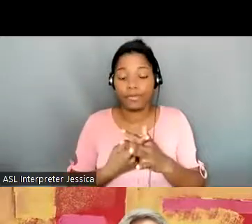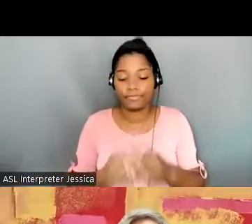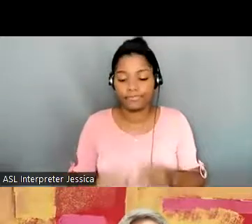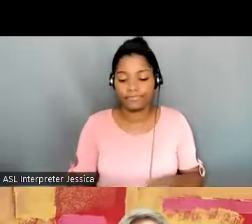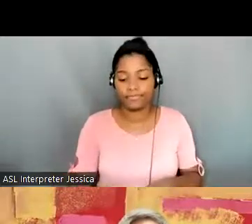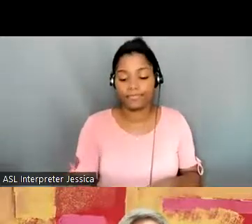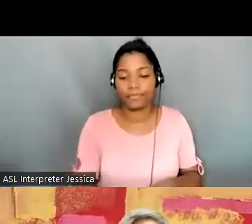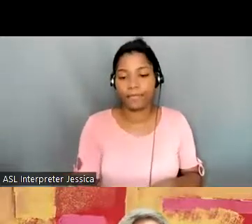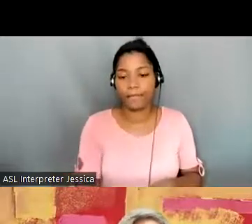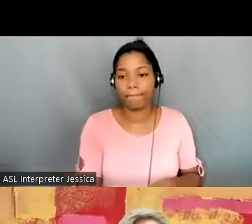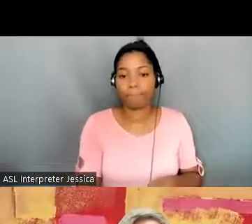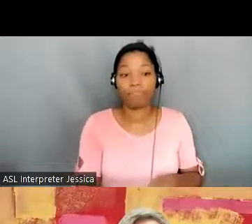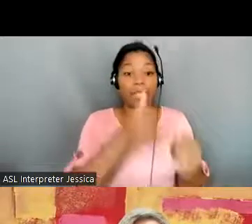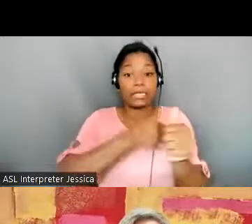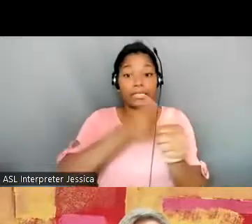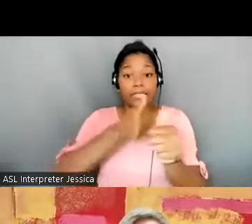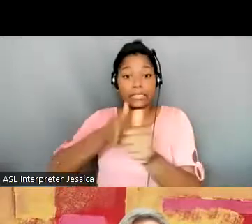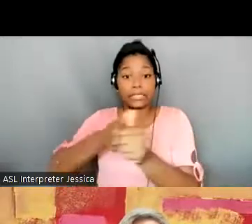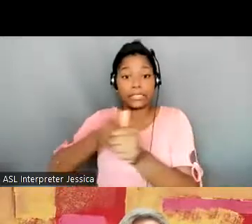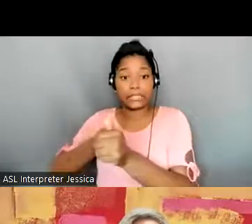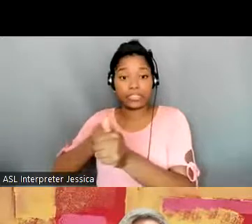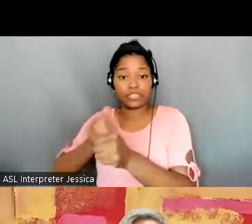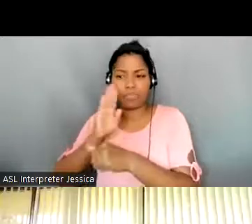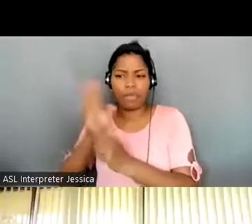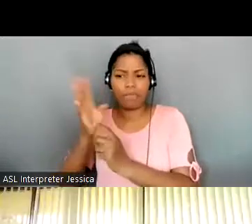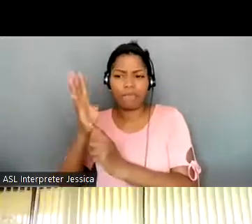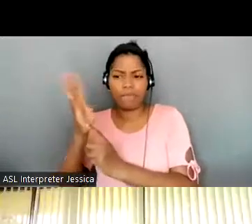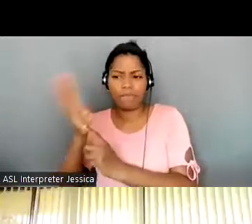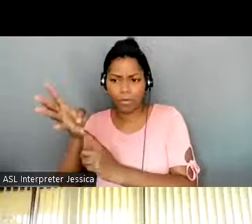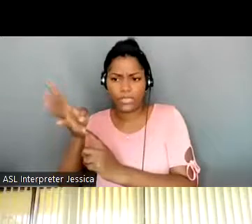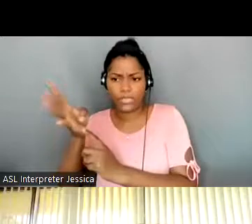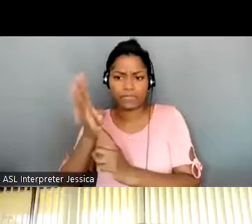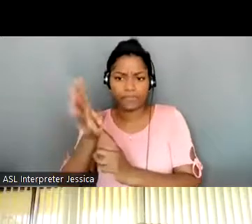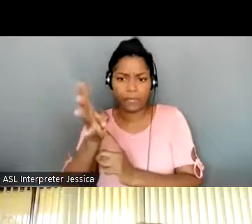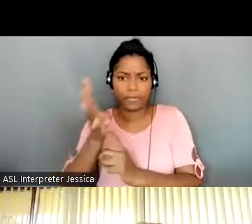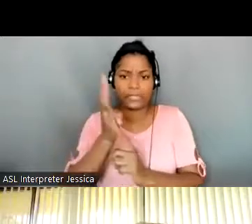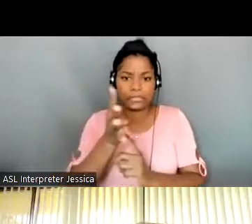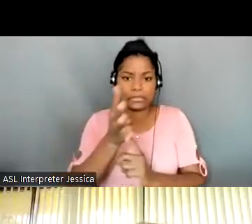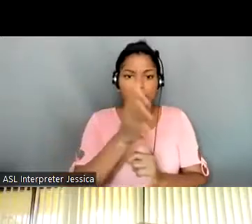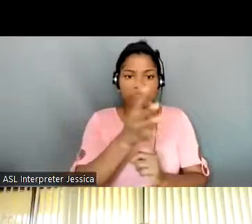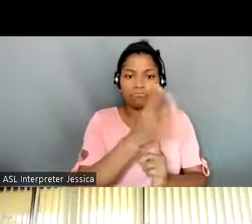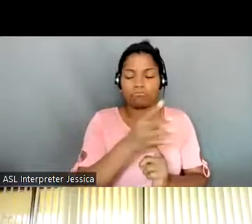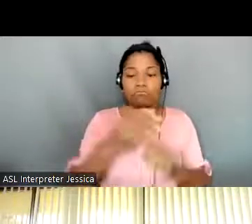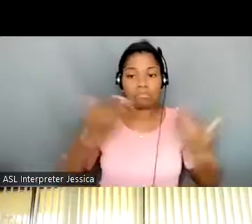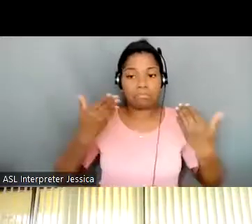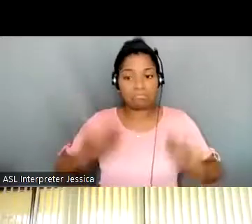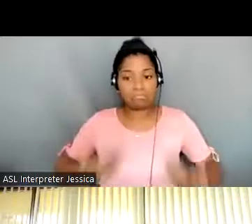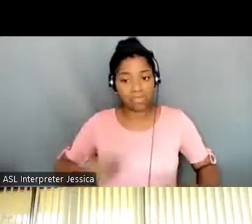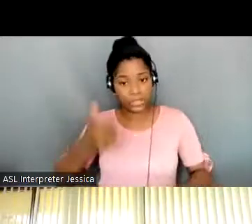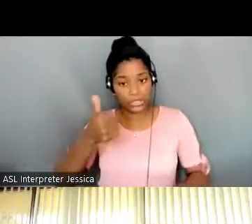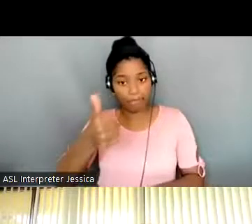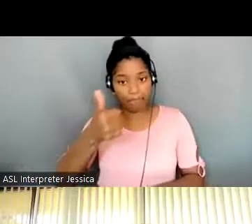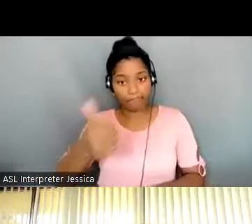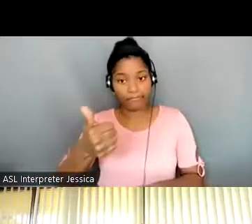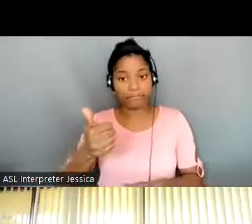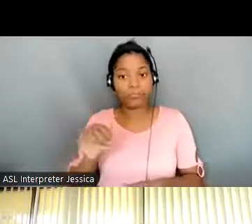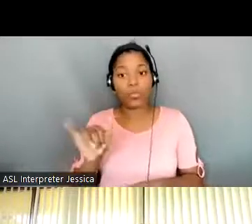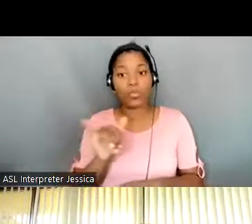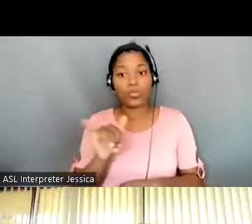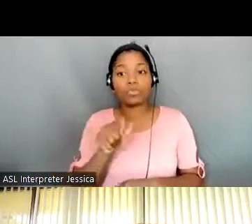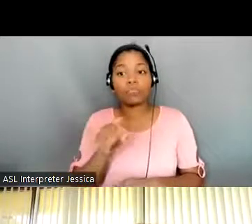going to, each panelist is going to take up to 4 minutes to introduce their work and what it is that their area